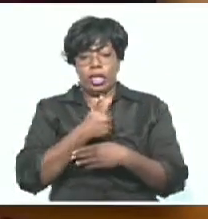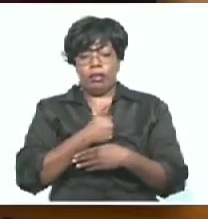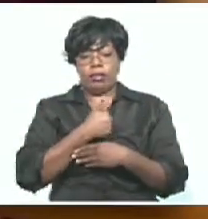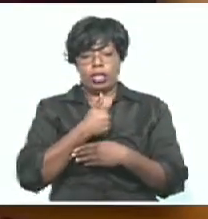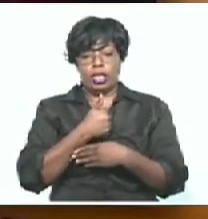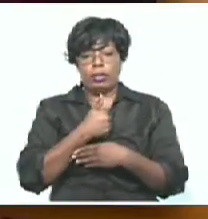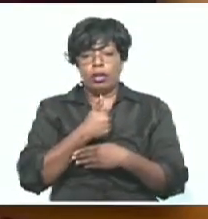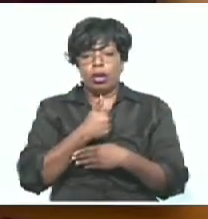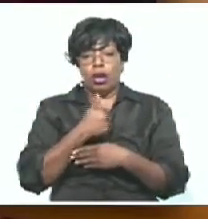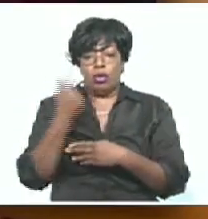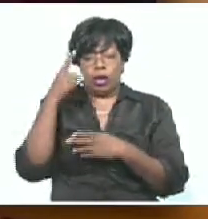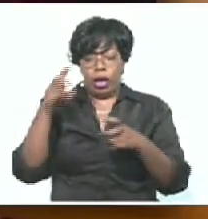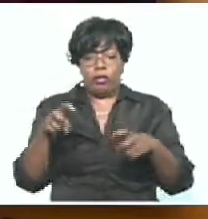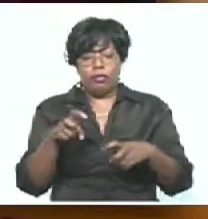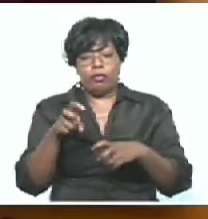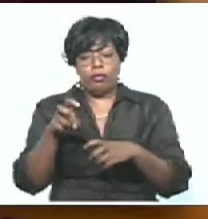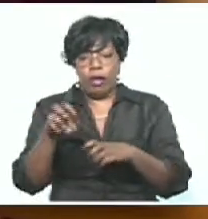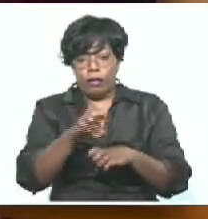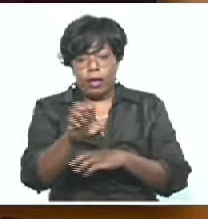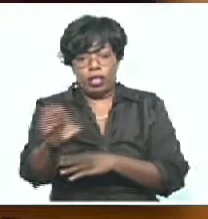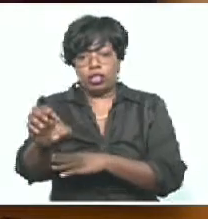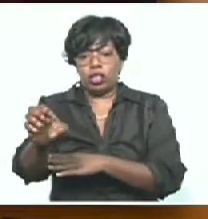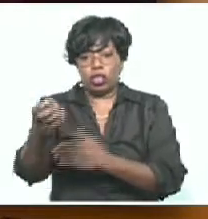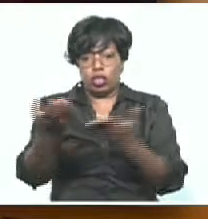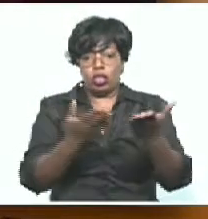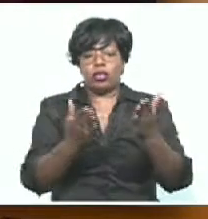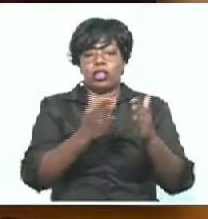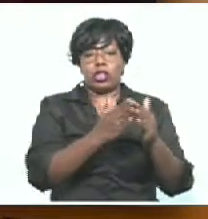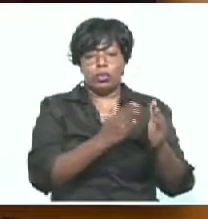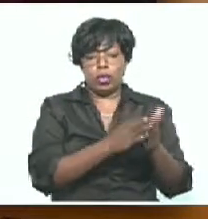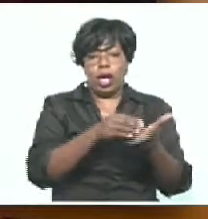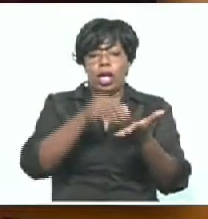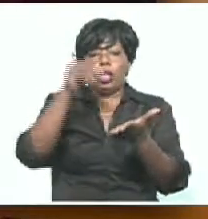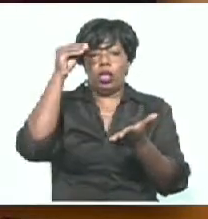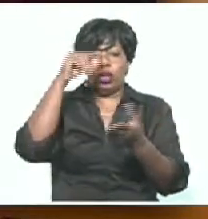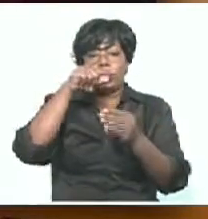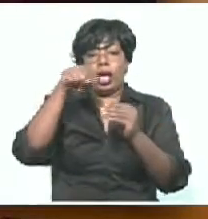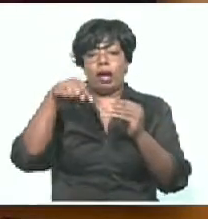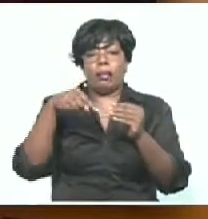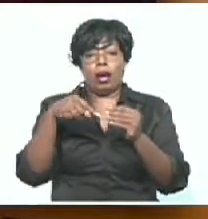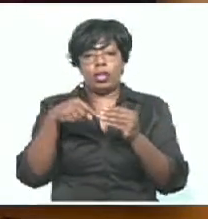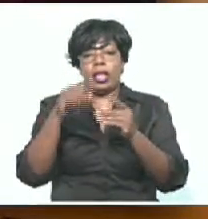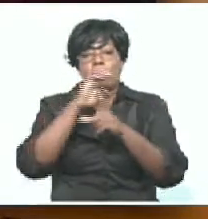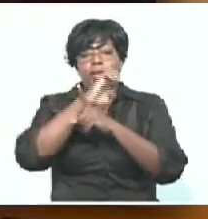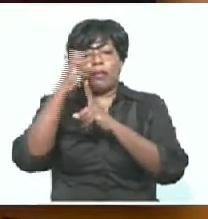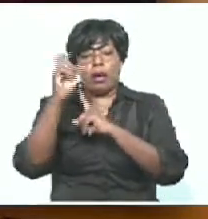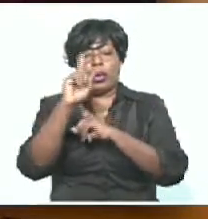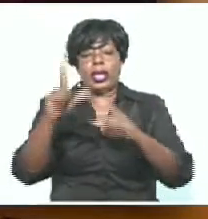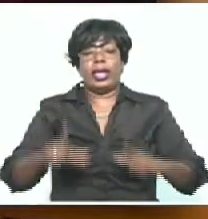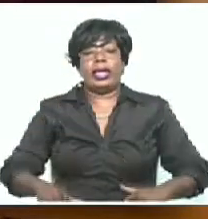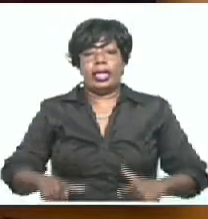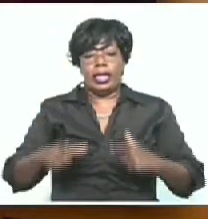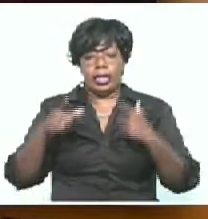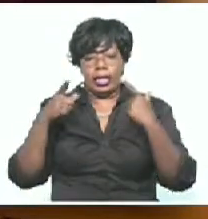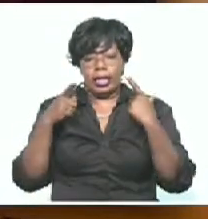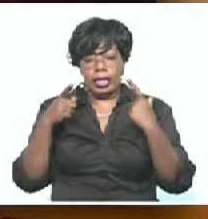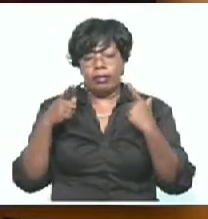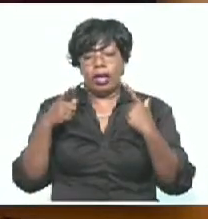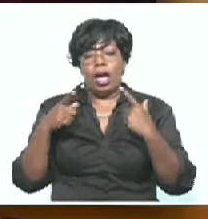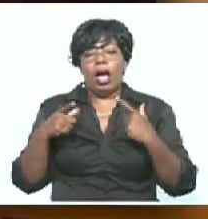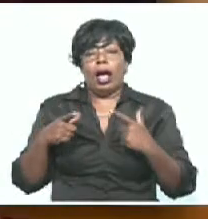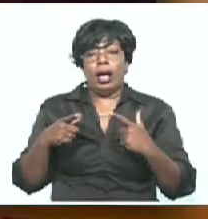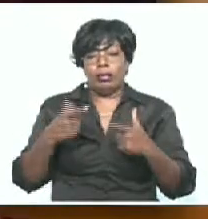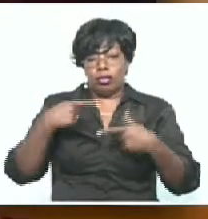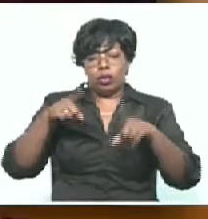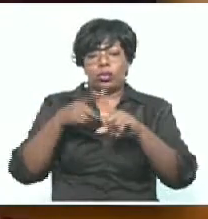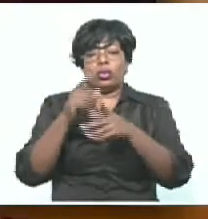self-esteem, for adventure, to give service to the community, and learn about the social environment in which they live, which they go to school. So the idea is